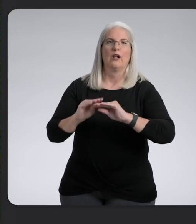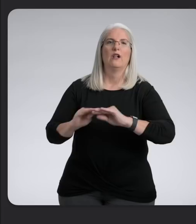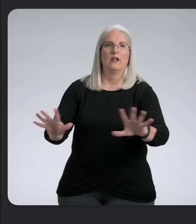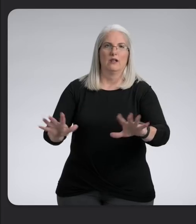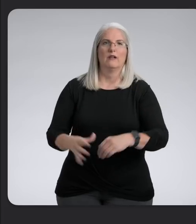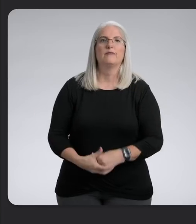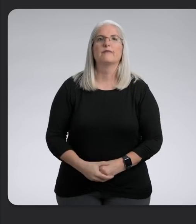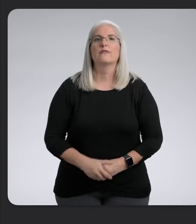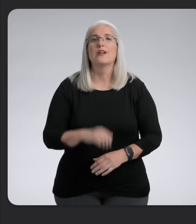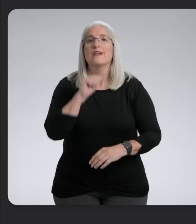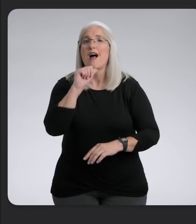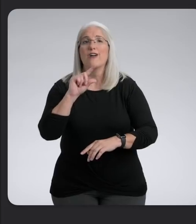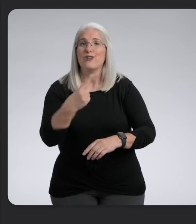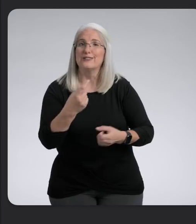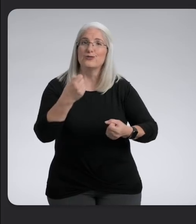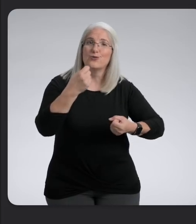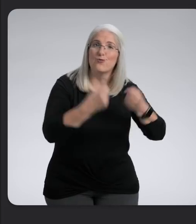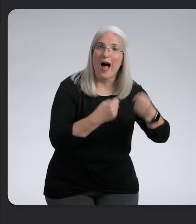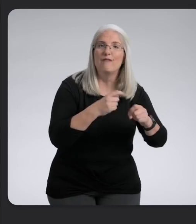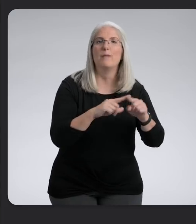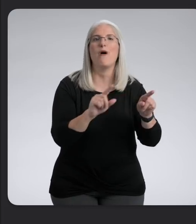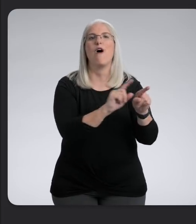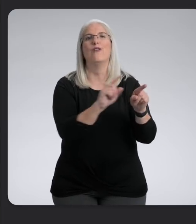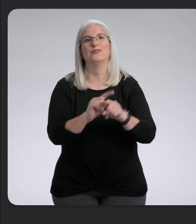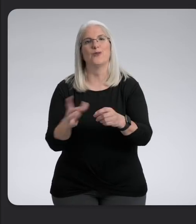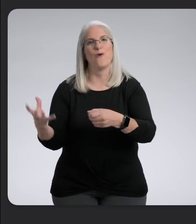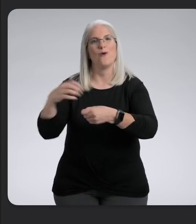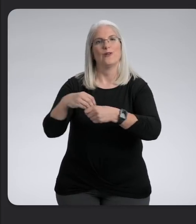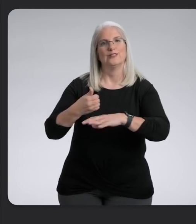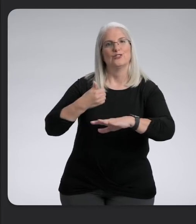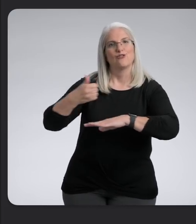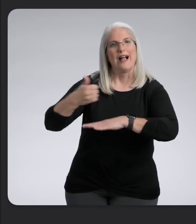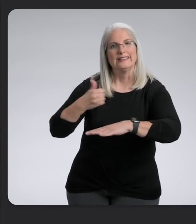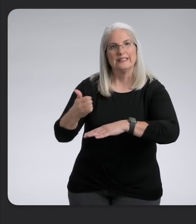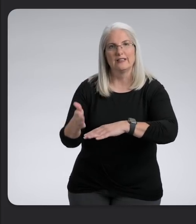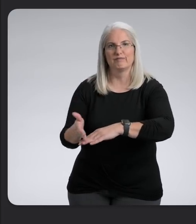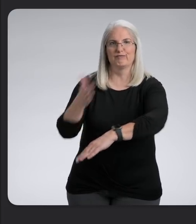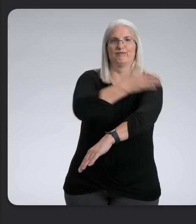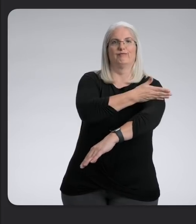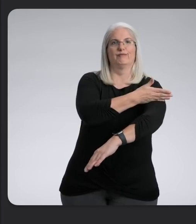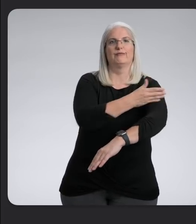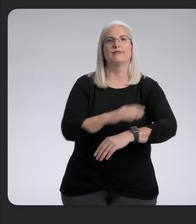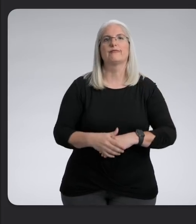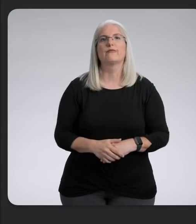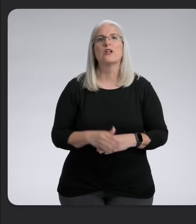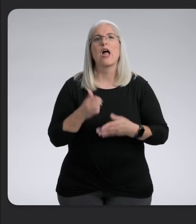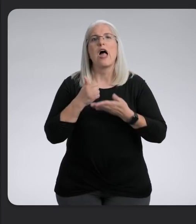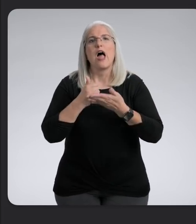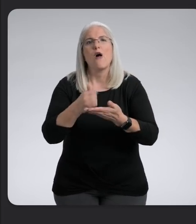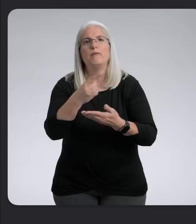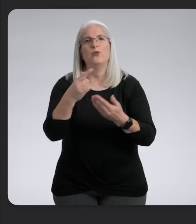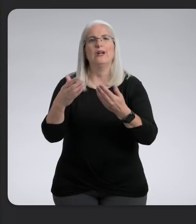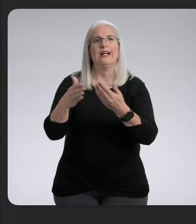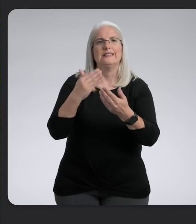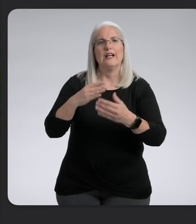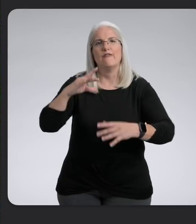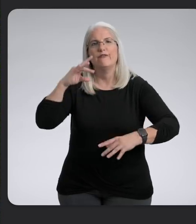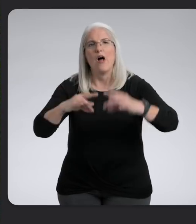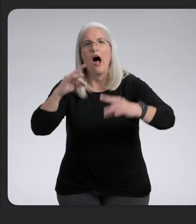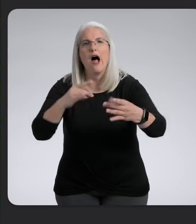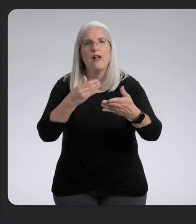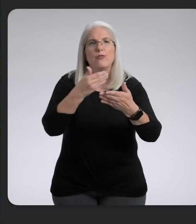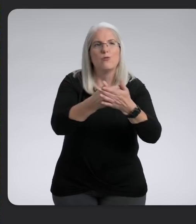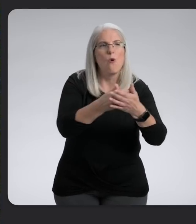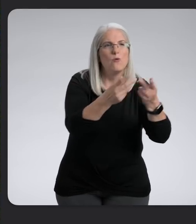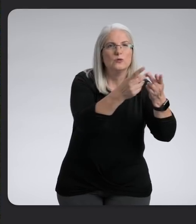driving. We've also made big improvements for transit riders by helping them easily find nearby stations. Users can